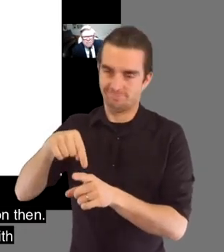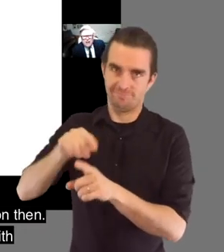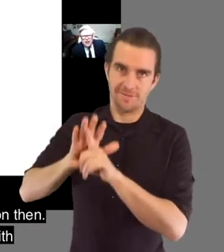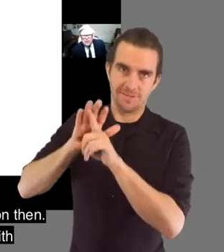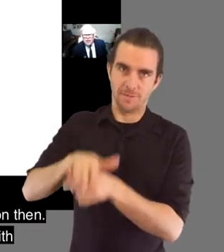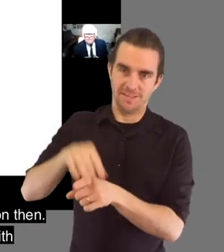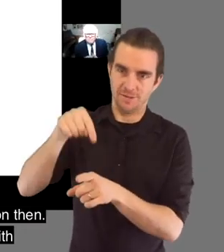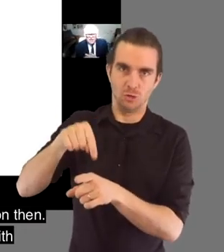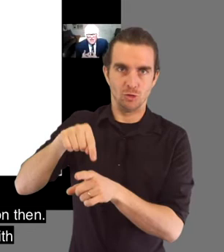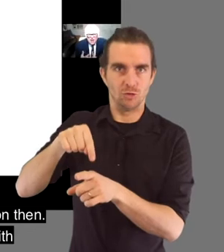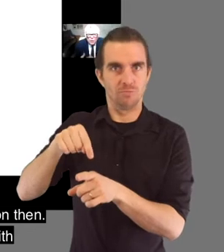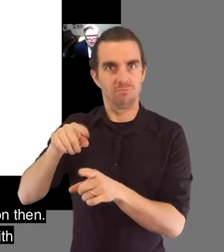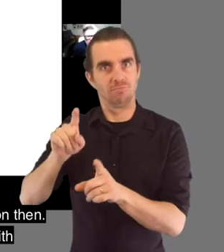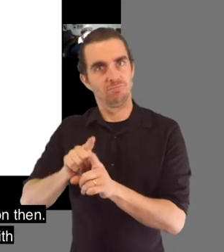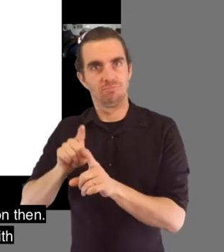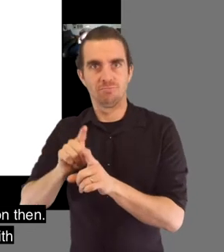Discrimination then.